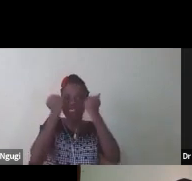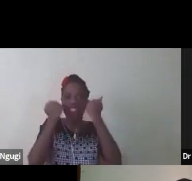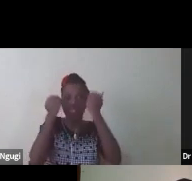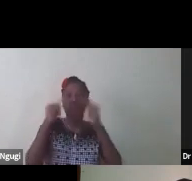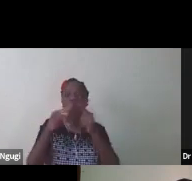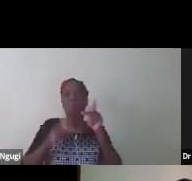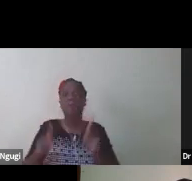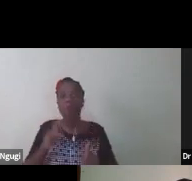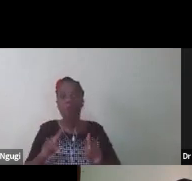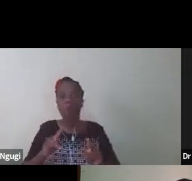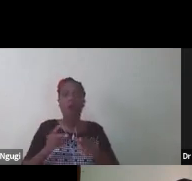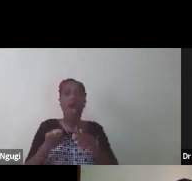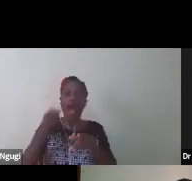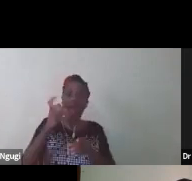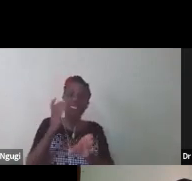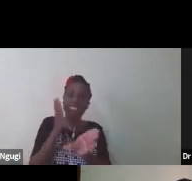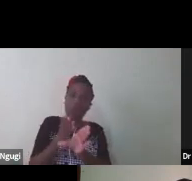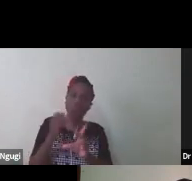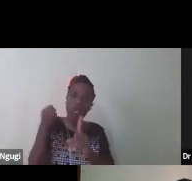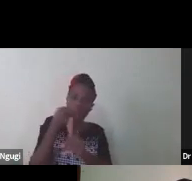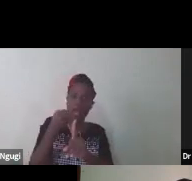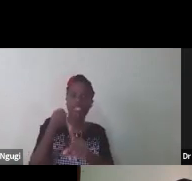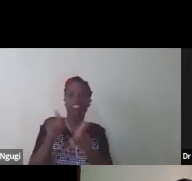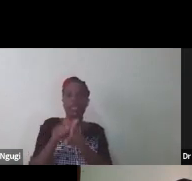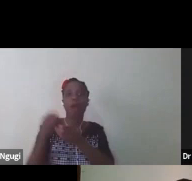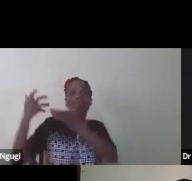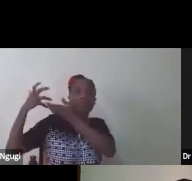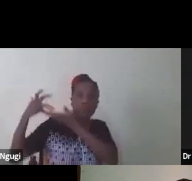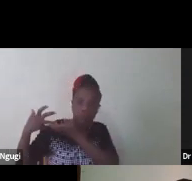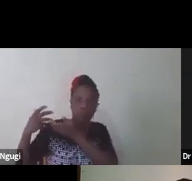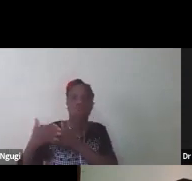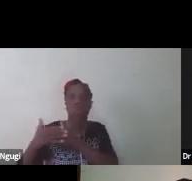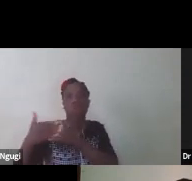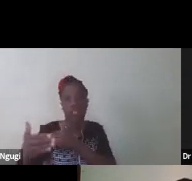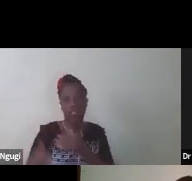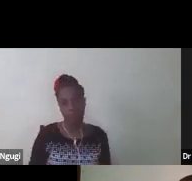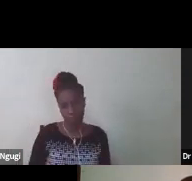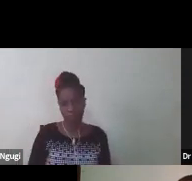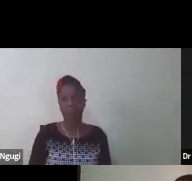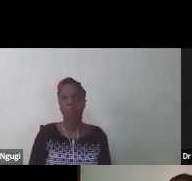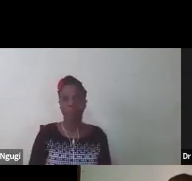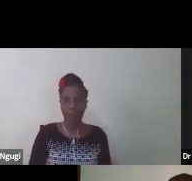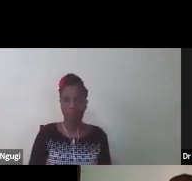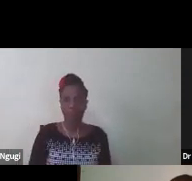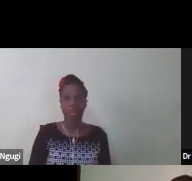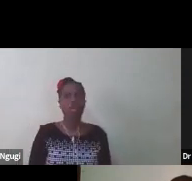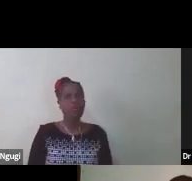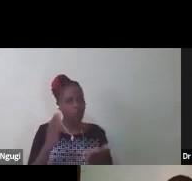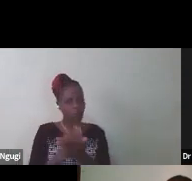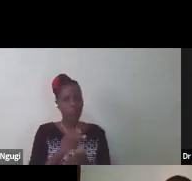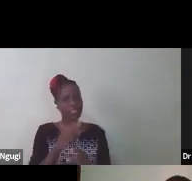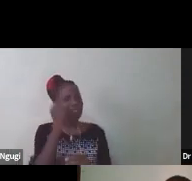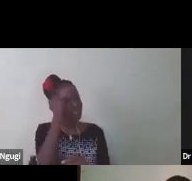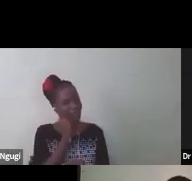psychological impact, and we'll have a major burden as we move forward. It's rather unfortunate, Dr. Njuguna, because I've